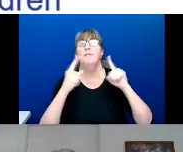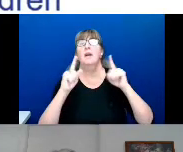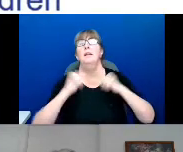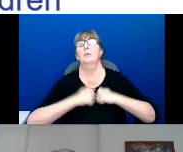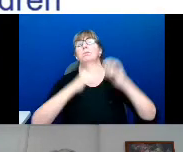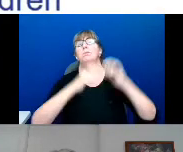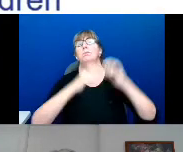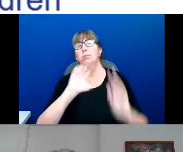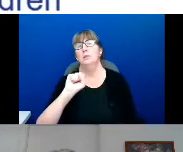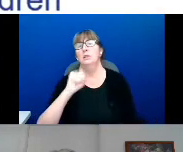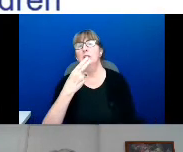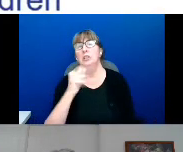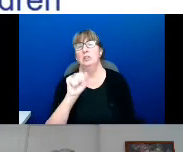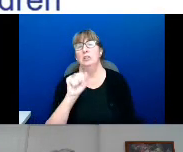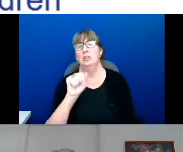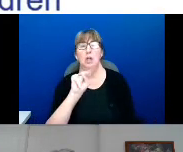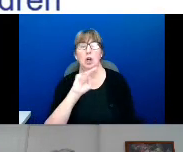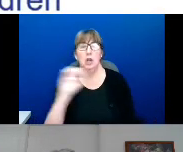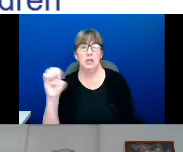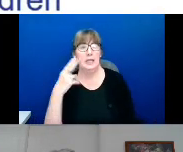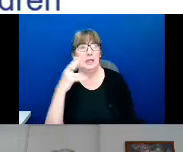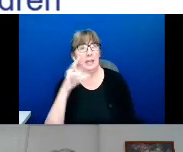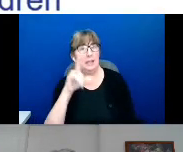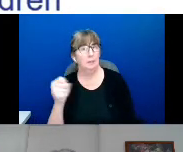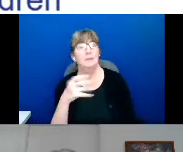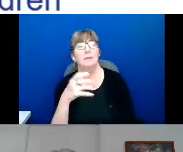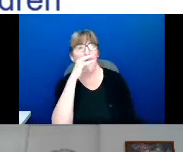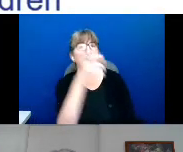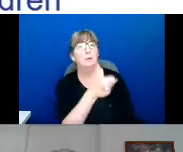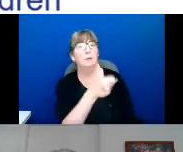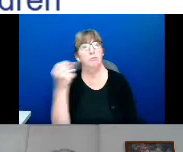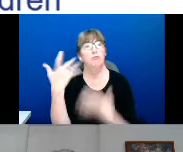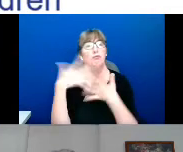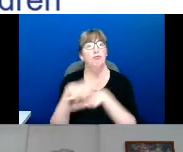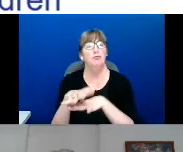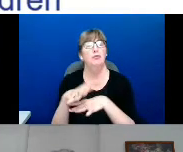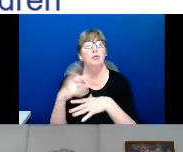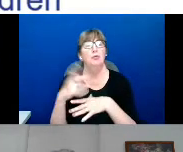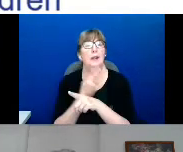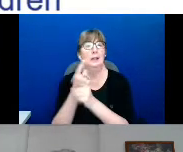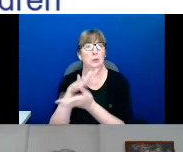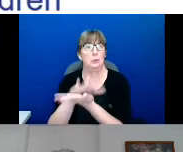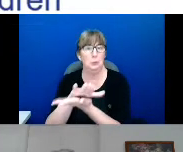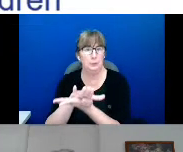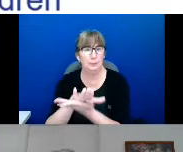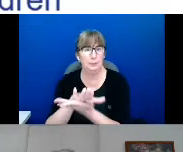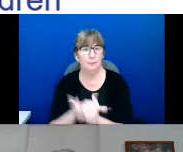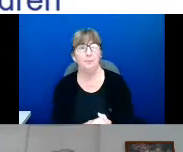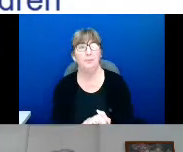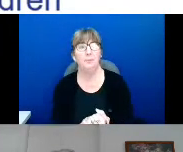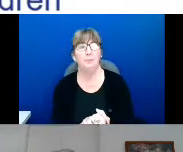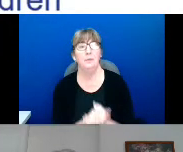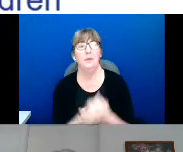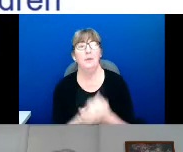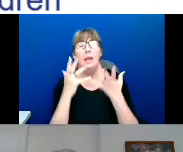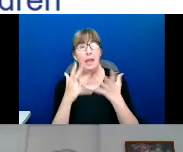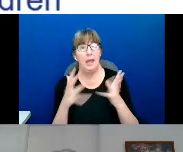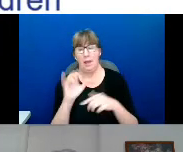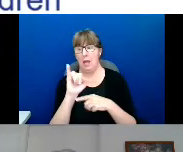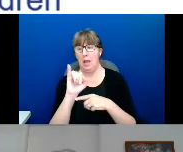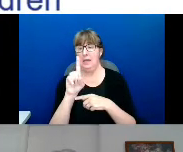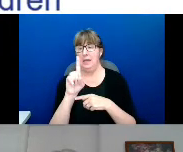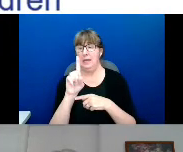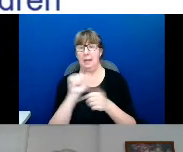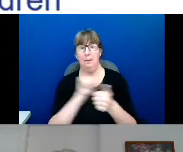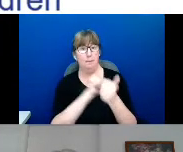eventually, of course, get kids into regular school. After IDEA, there have been several